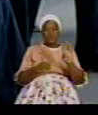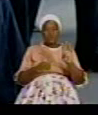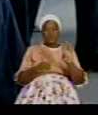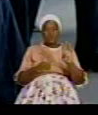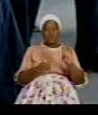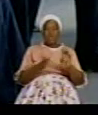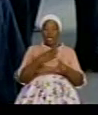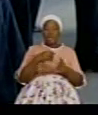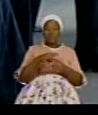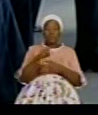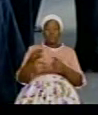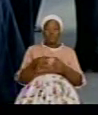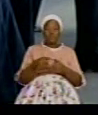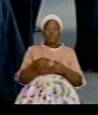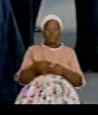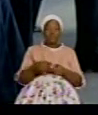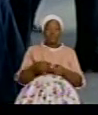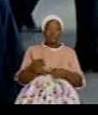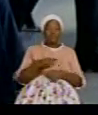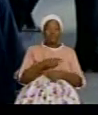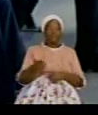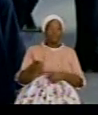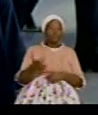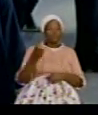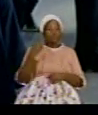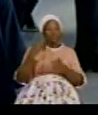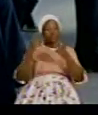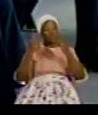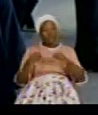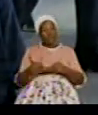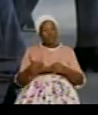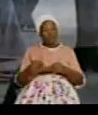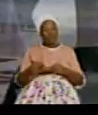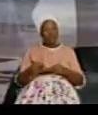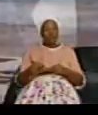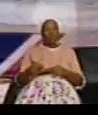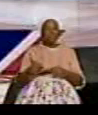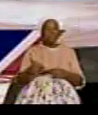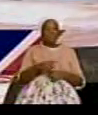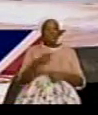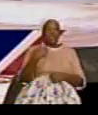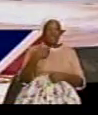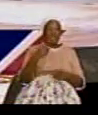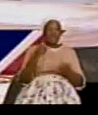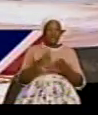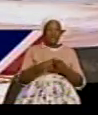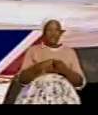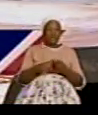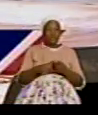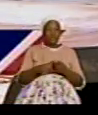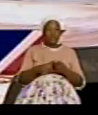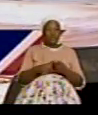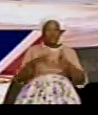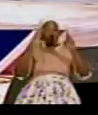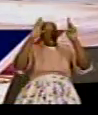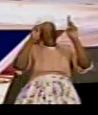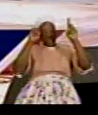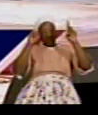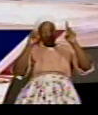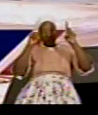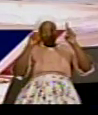And when they were come, they say unto him,